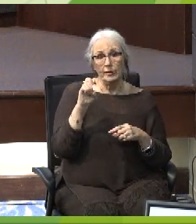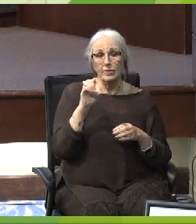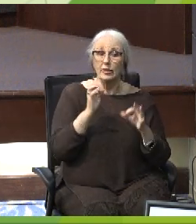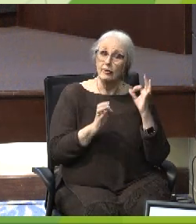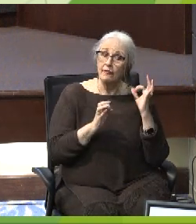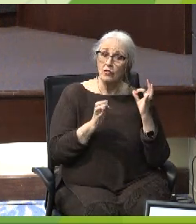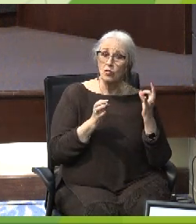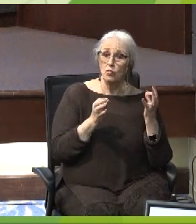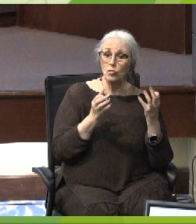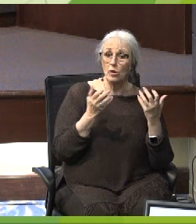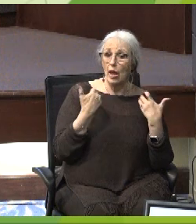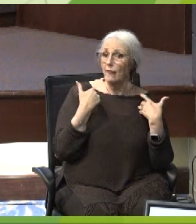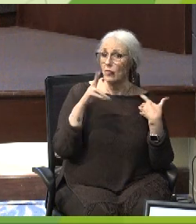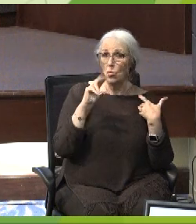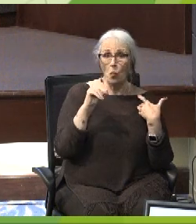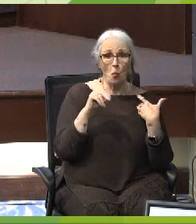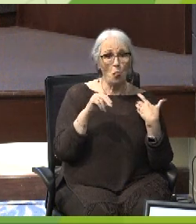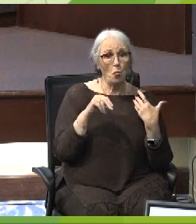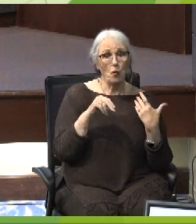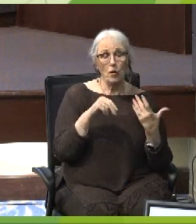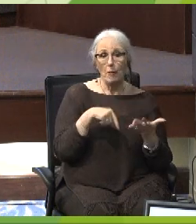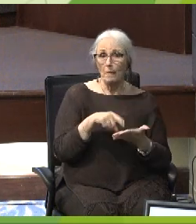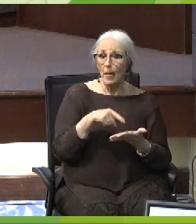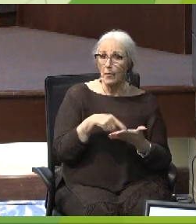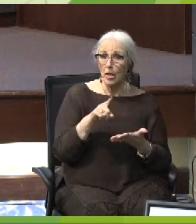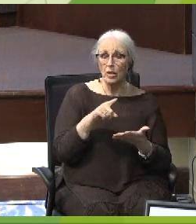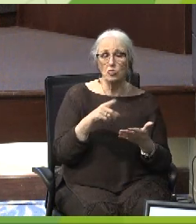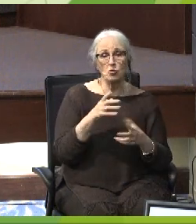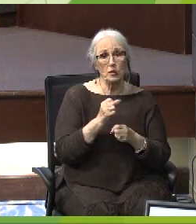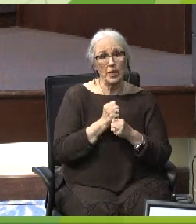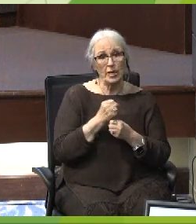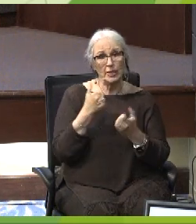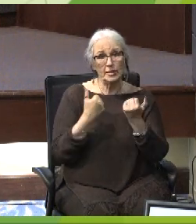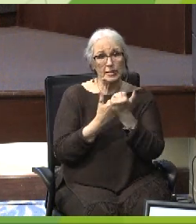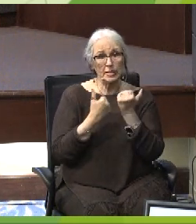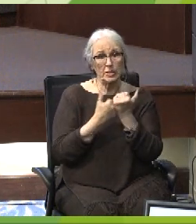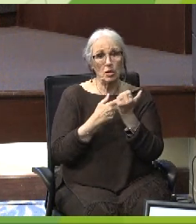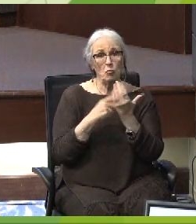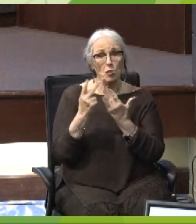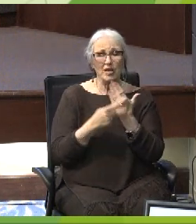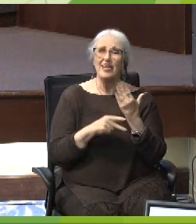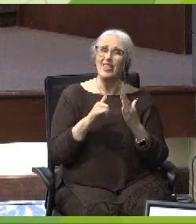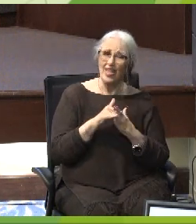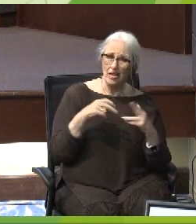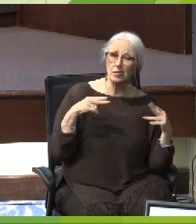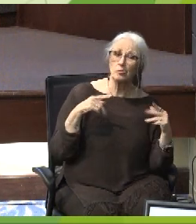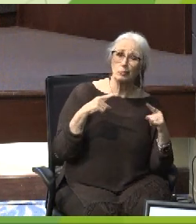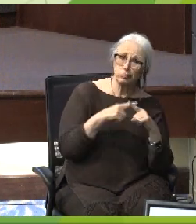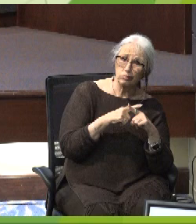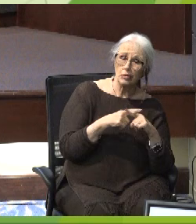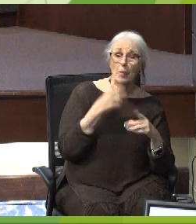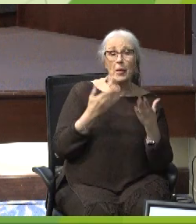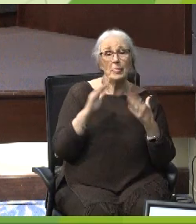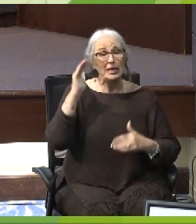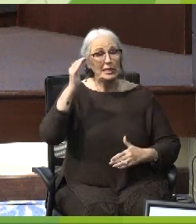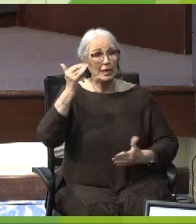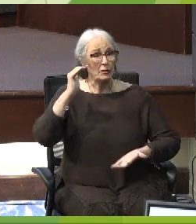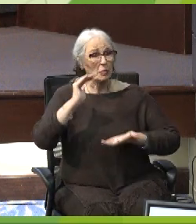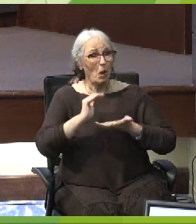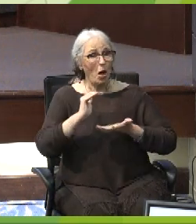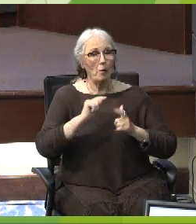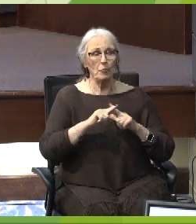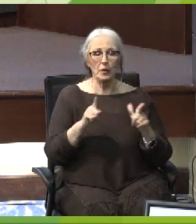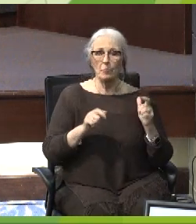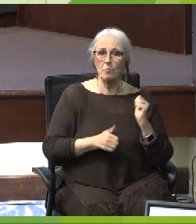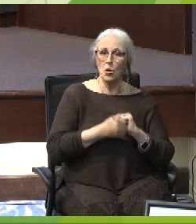have no income and you're receiving assistance through one of our programs, this is a barrier. It might seem like a small barrier, but it's